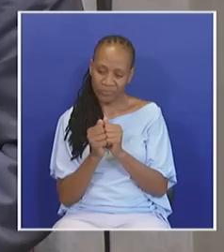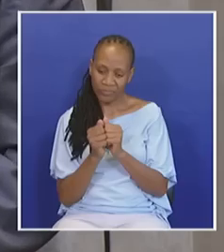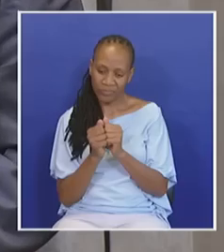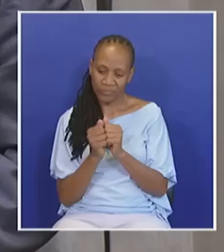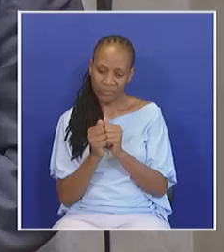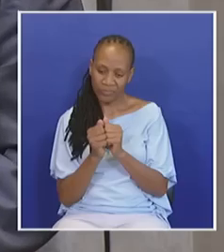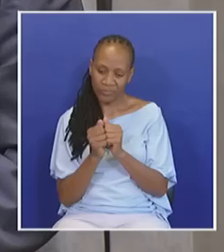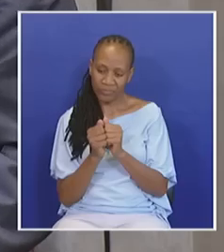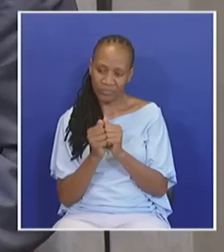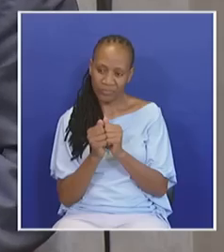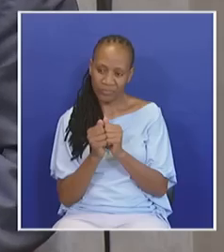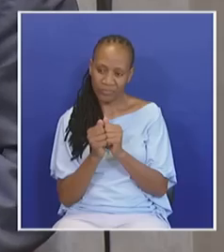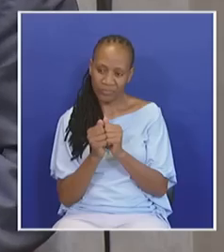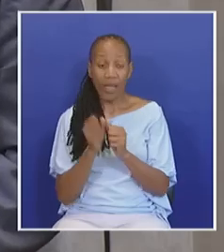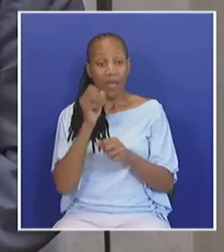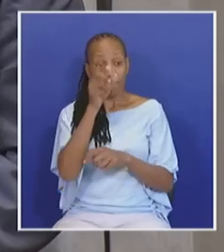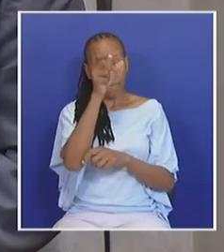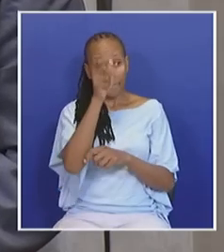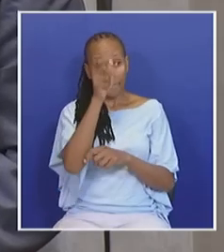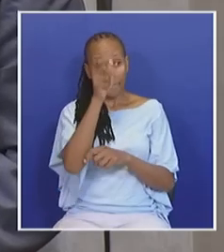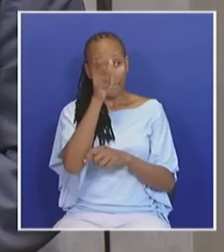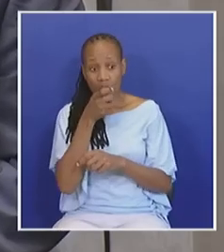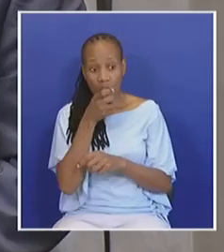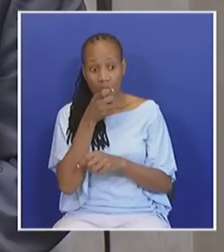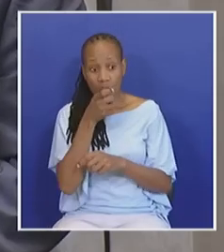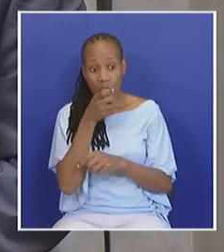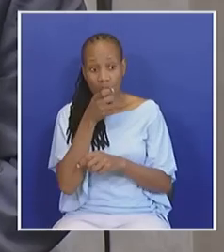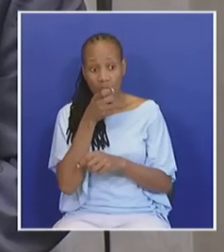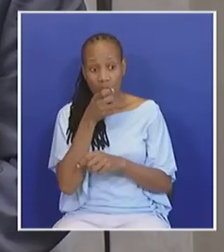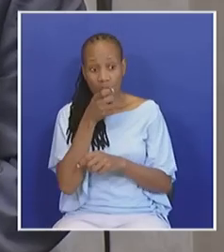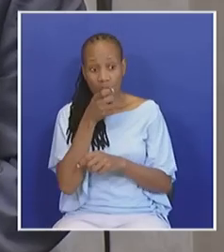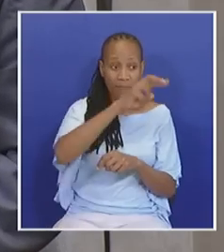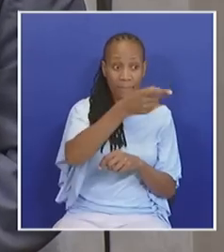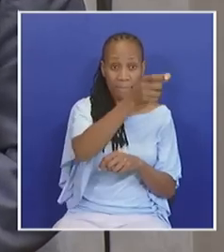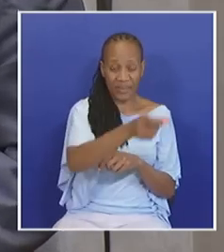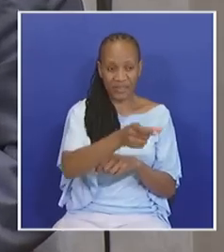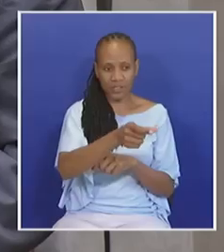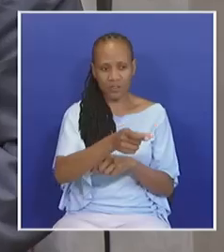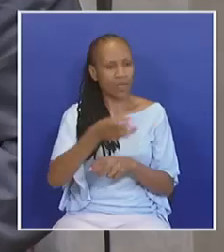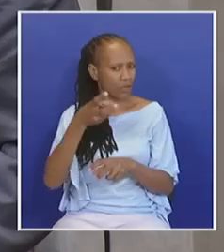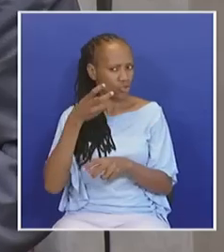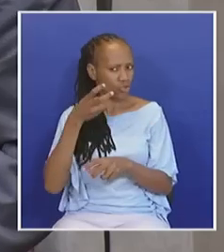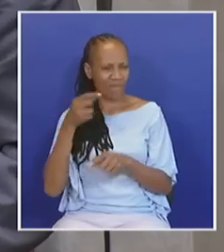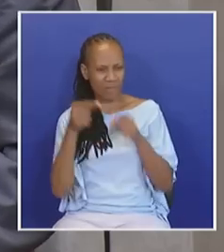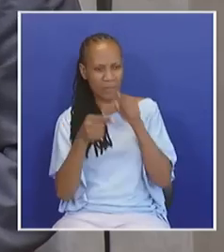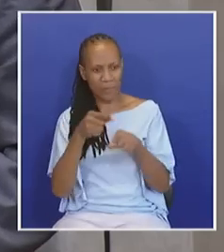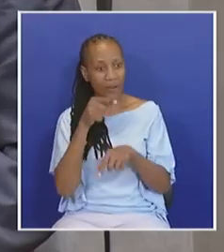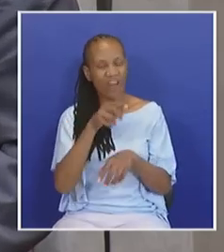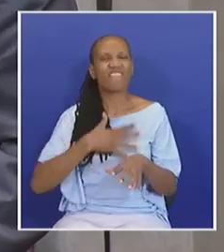go tlesela. Go ba gona go ikgogela morago le ga